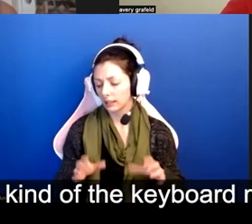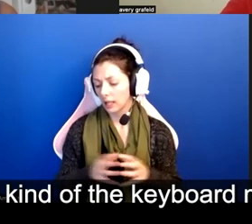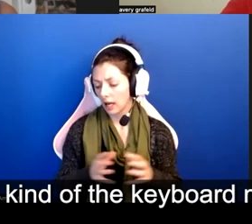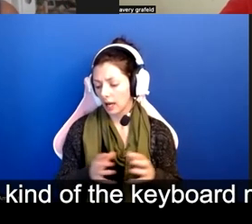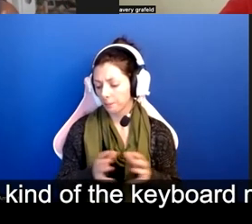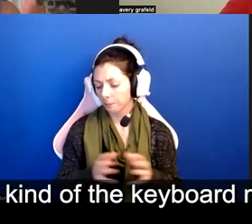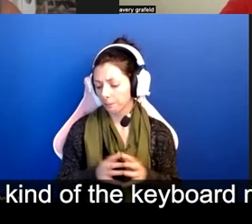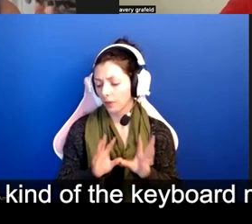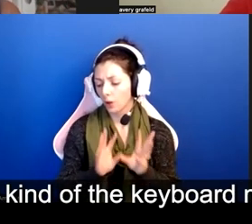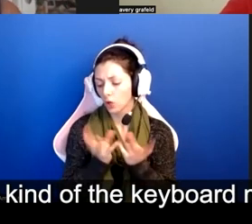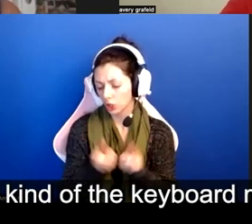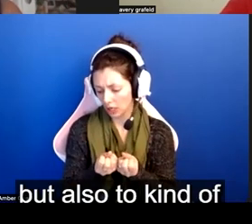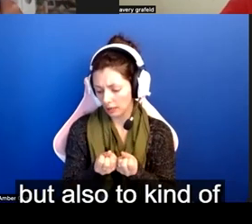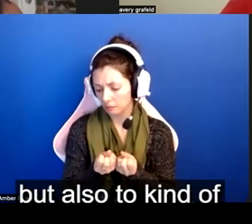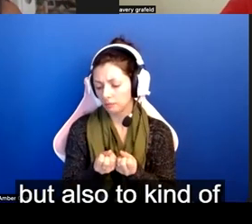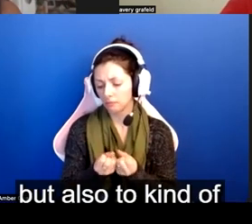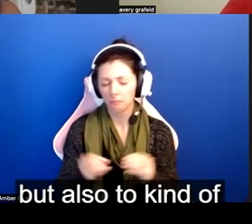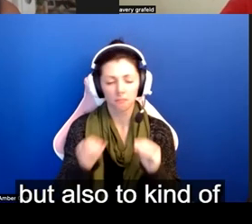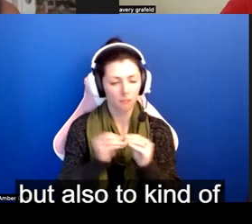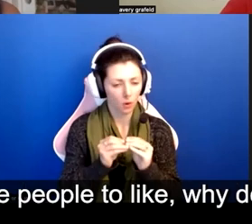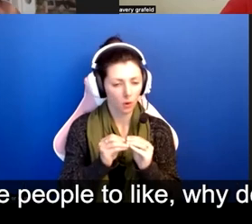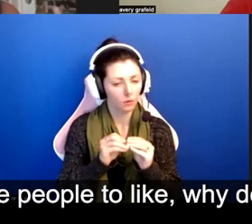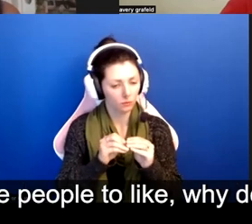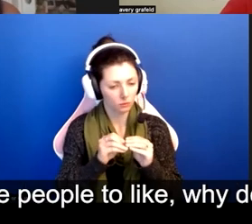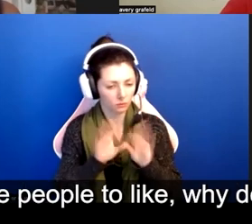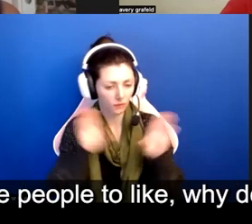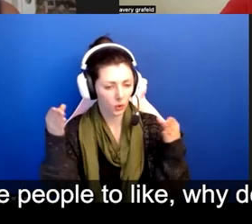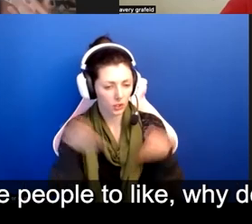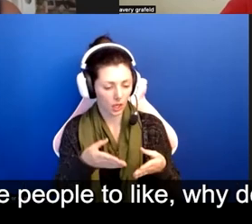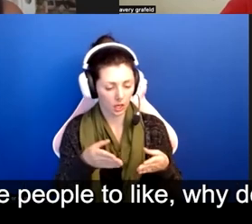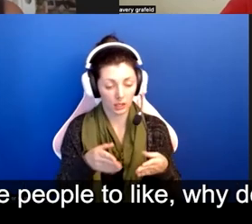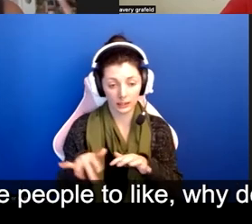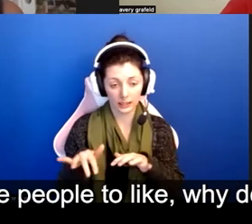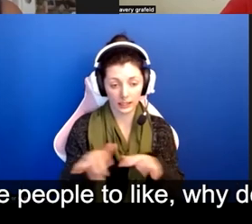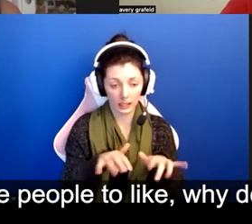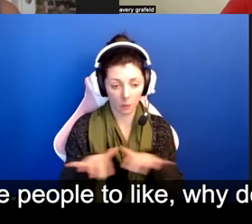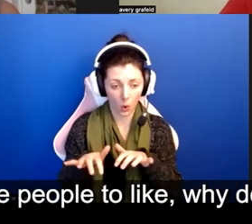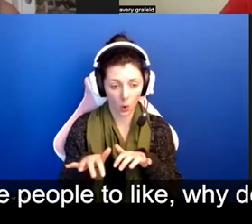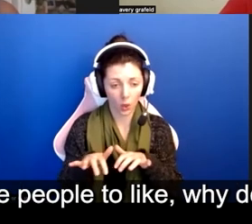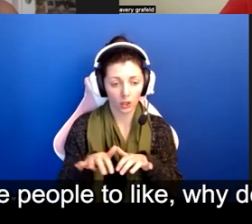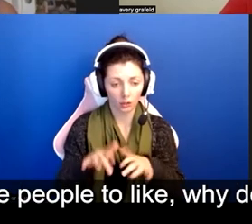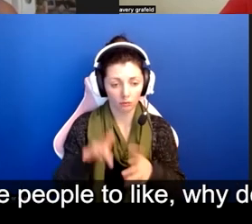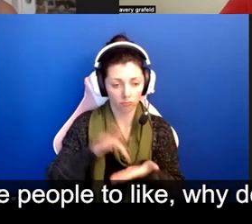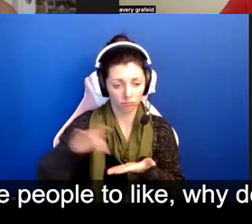workshop around kind of the keyboard marks, but also to kind of introduce people to like, why do these